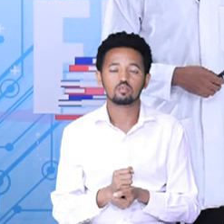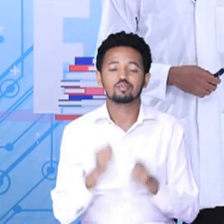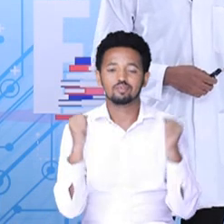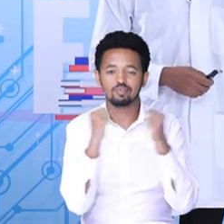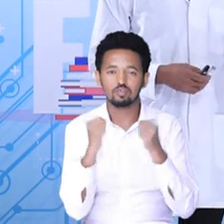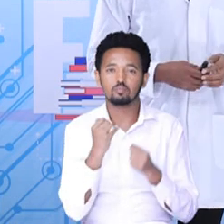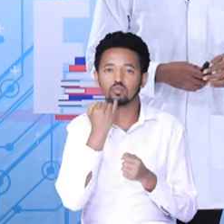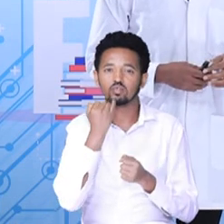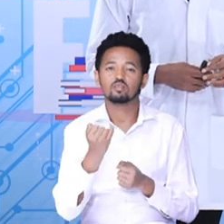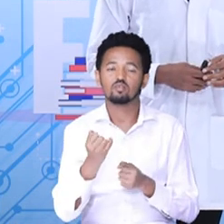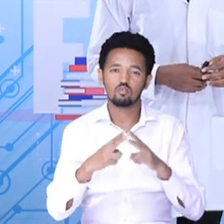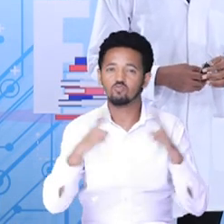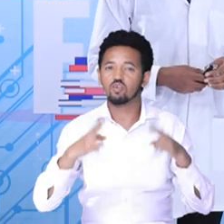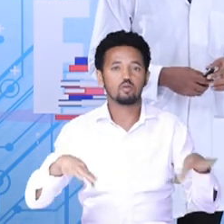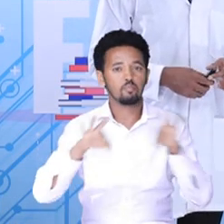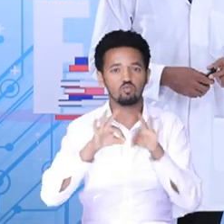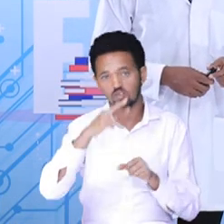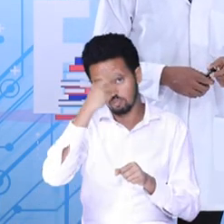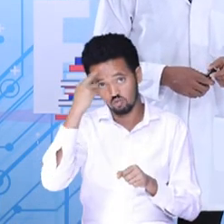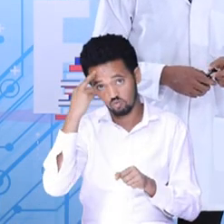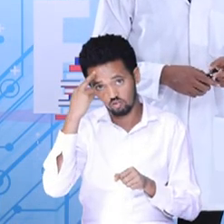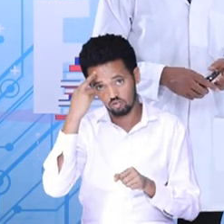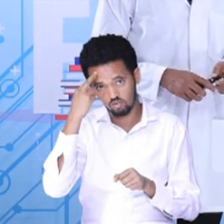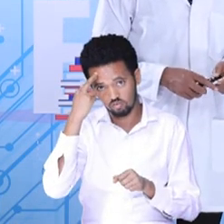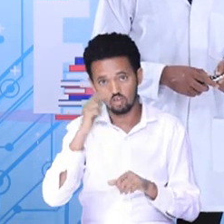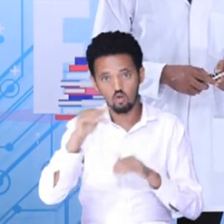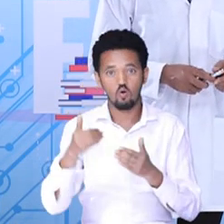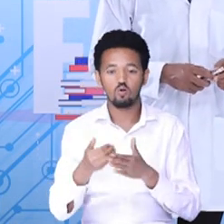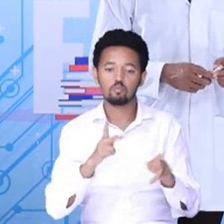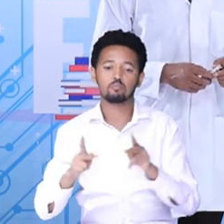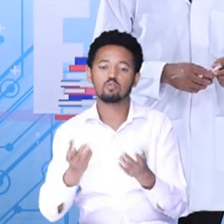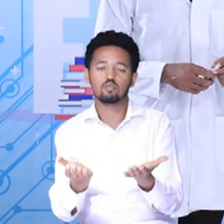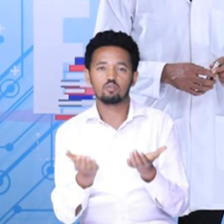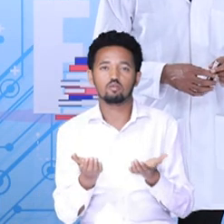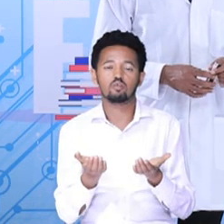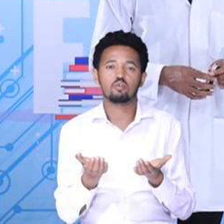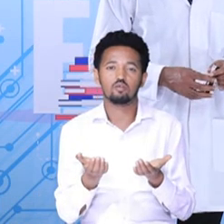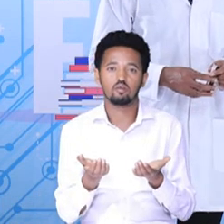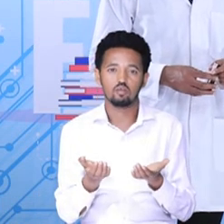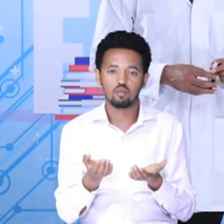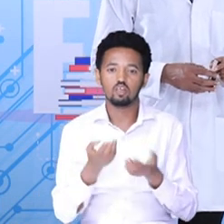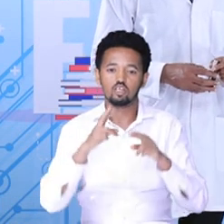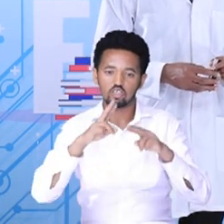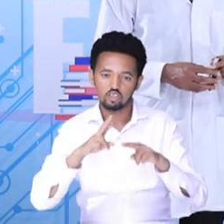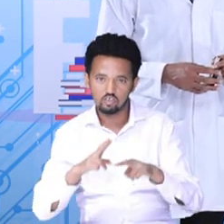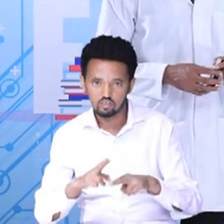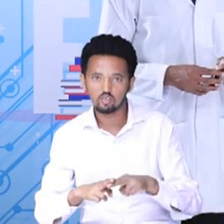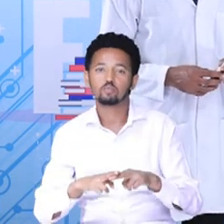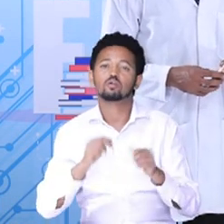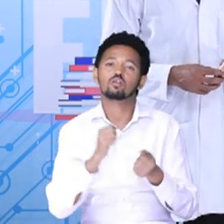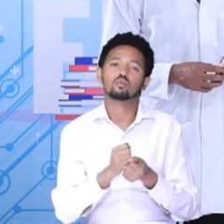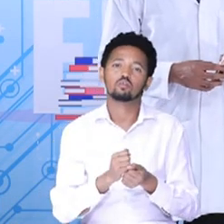temperature is very important one, because all peoples need a suitable temperature in order